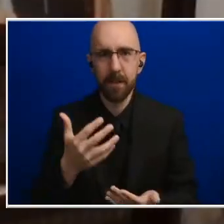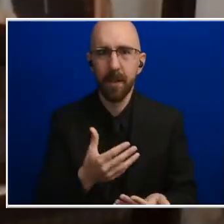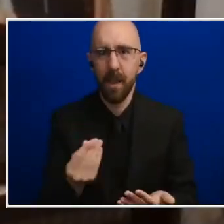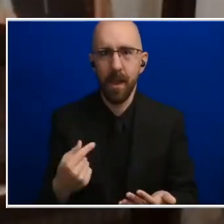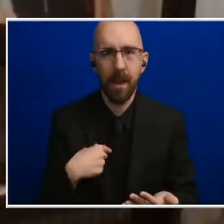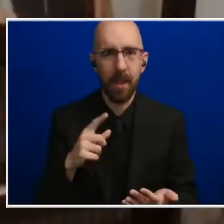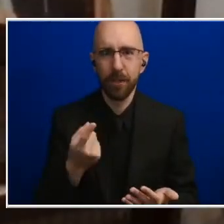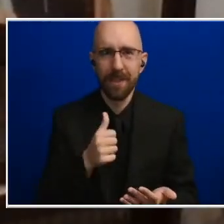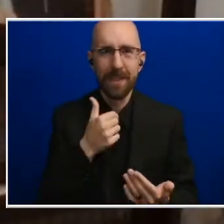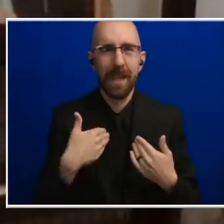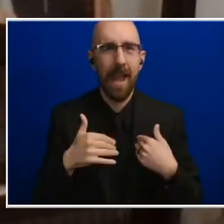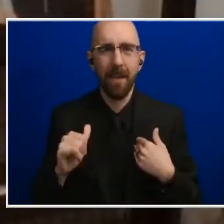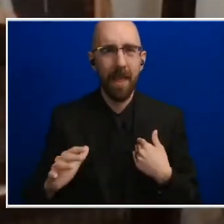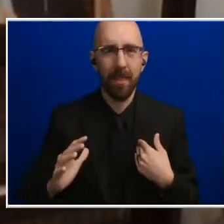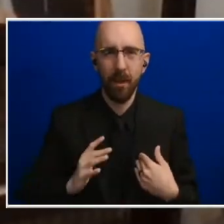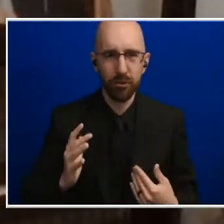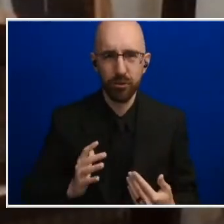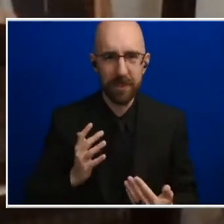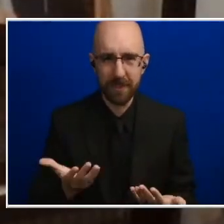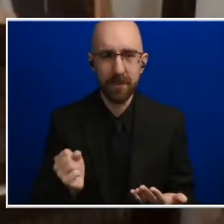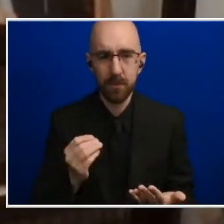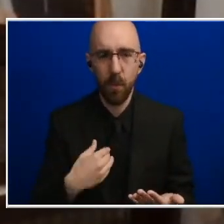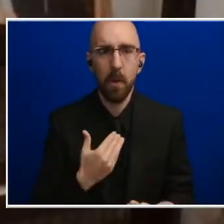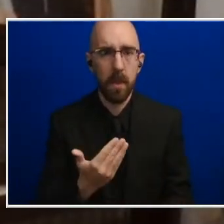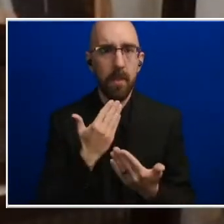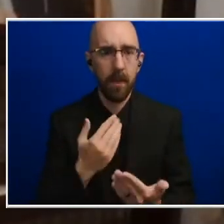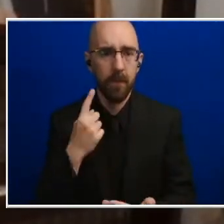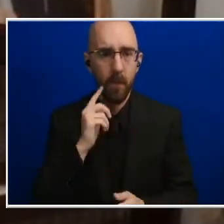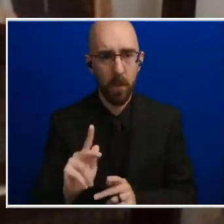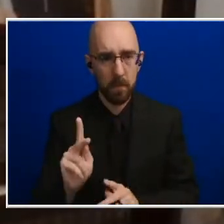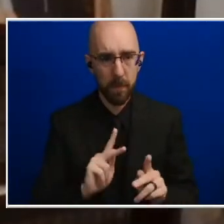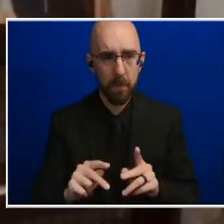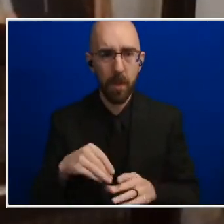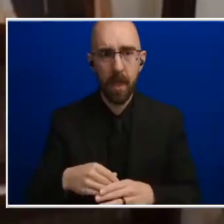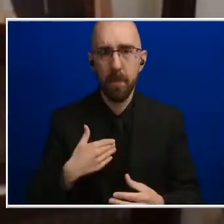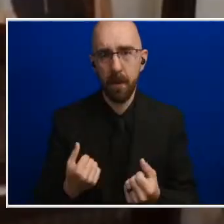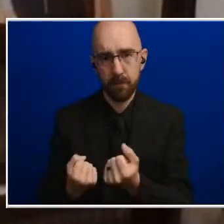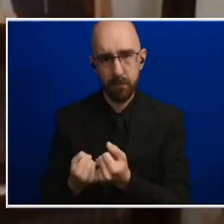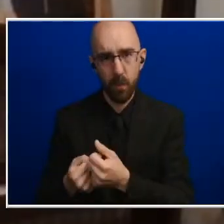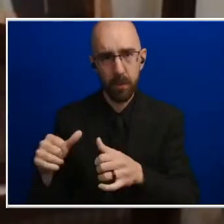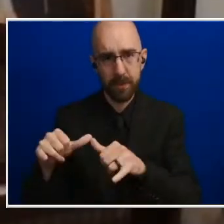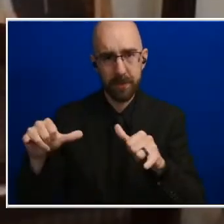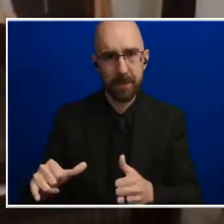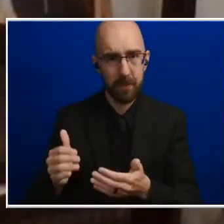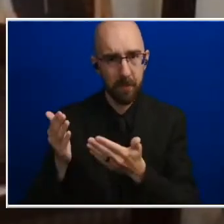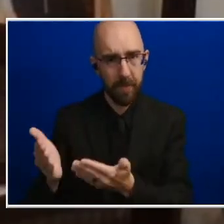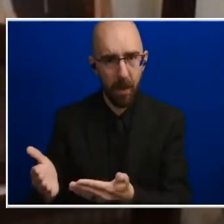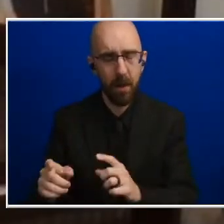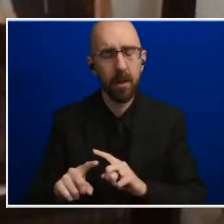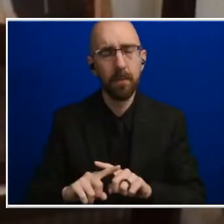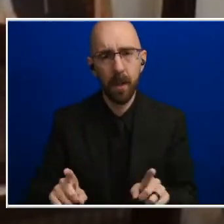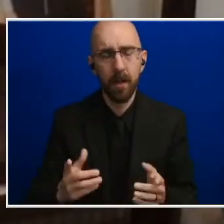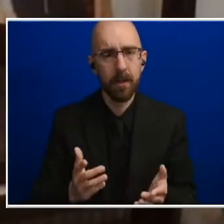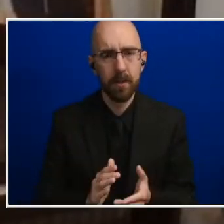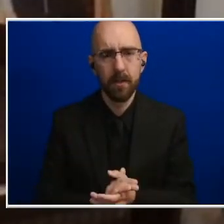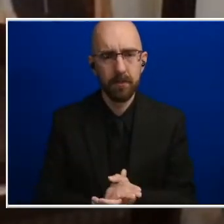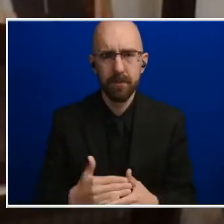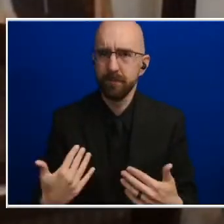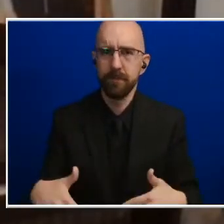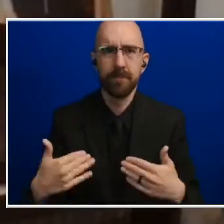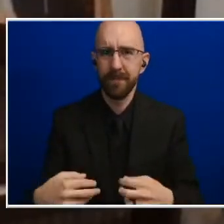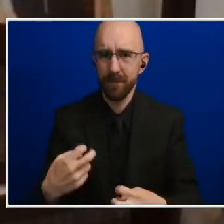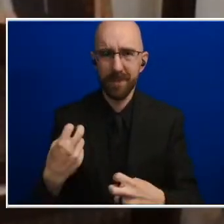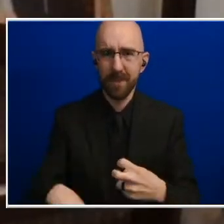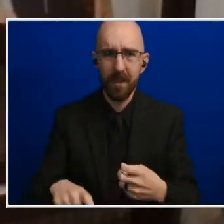have that luxury. And so I'm thankful for the people and my support system down there. but it was tremendously tough to go